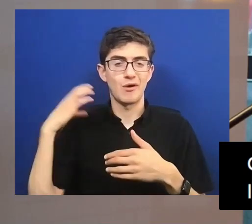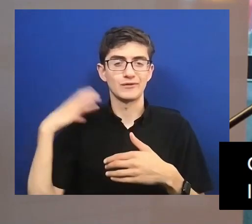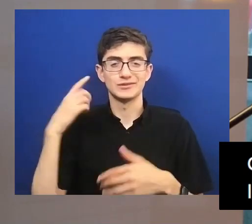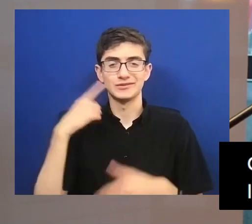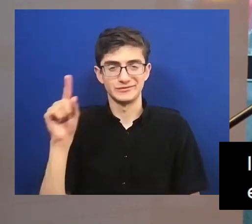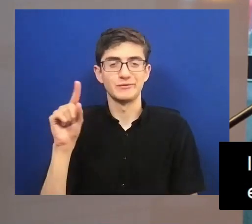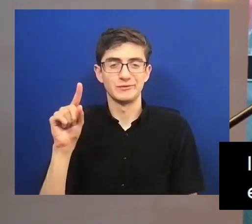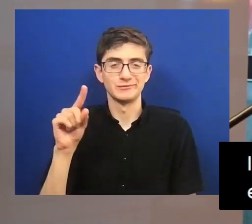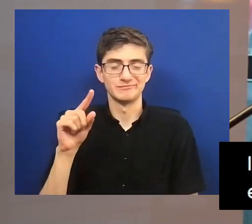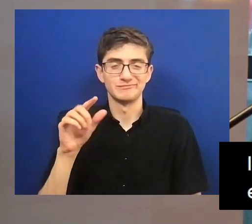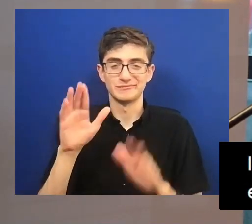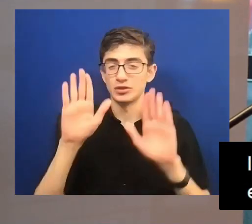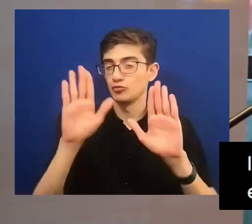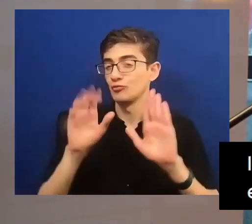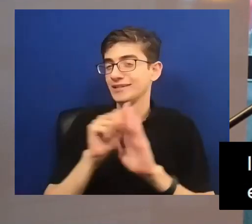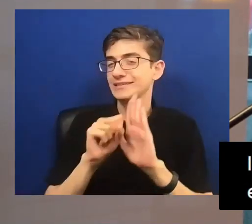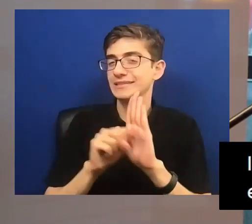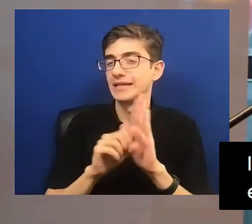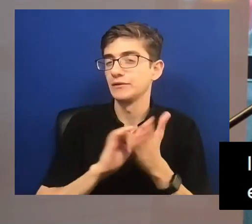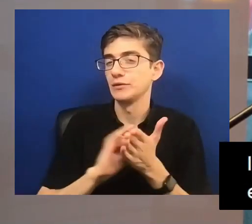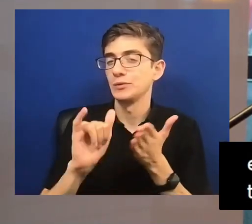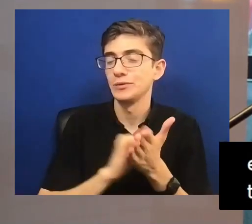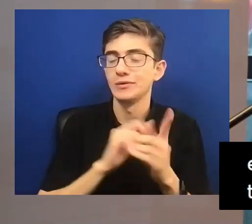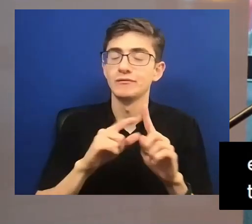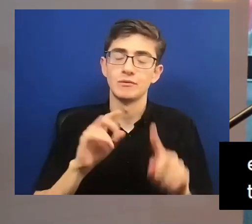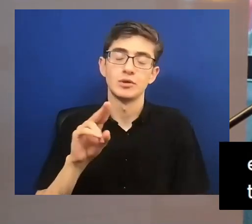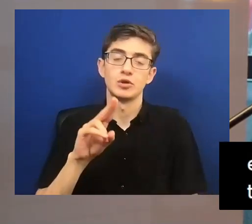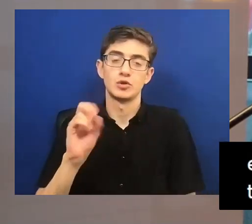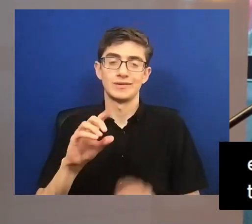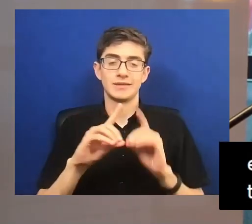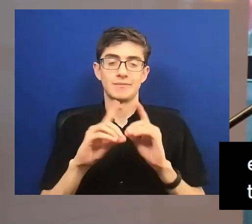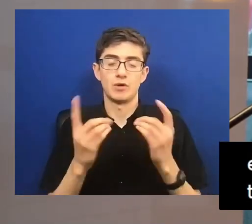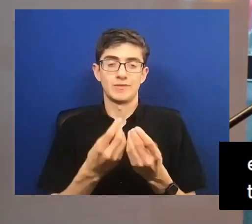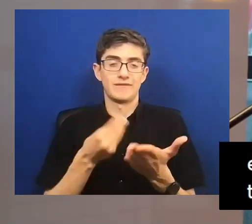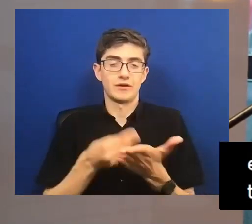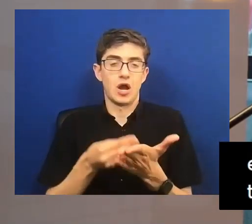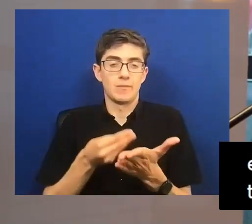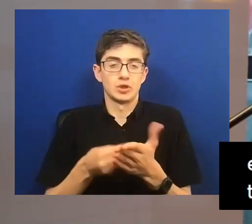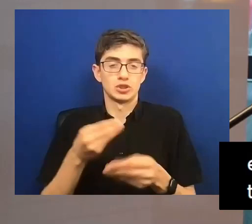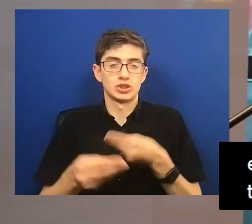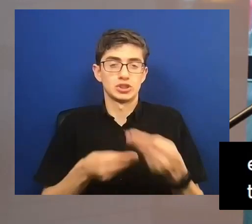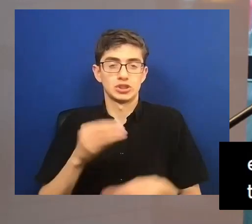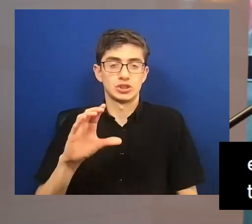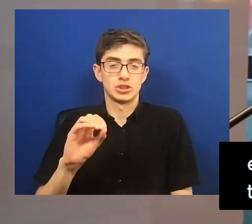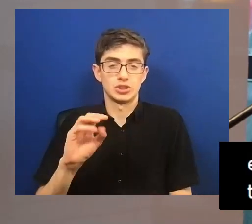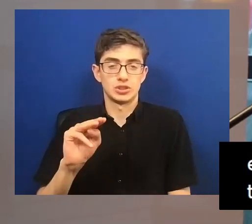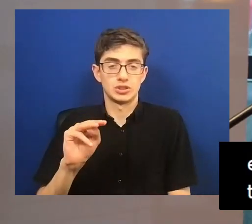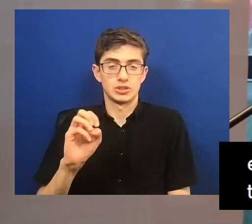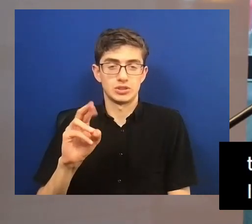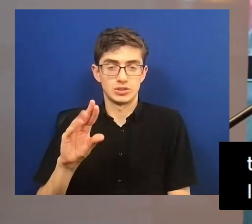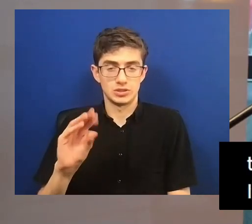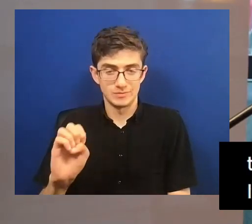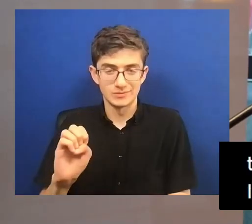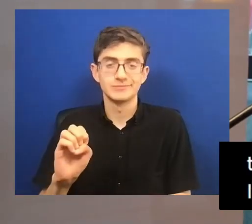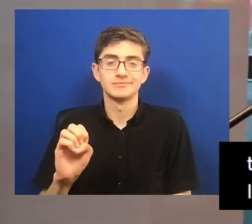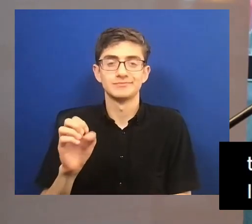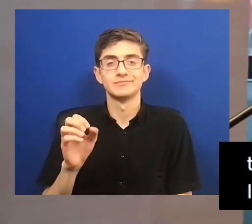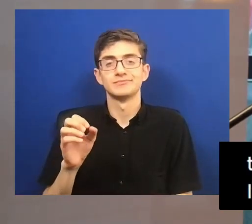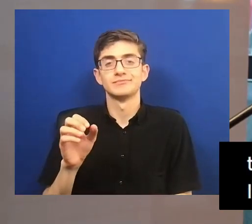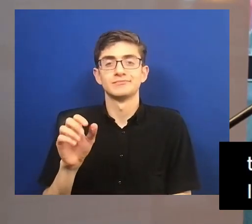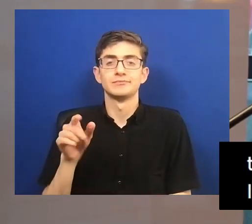U.S. Department of Commerce. And I know Clayton said this name is forever, and I wish I could change it, but we can't. It's the National